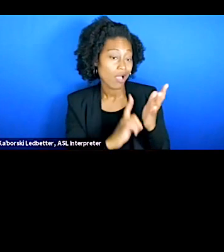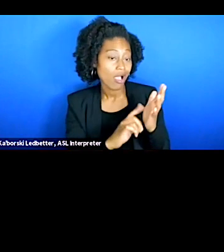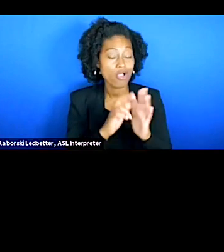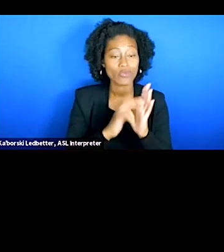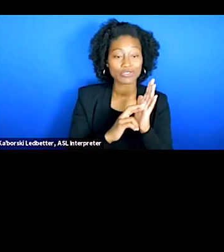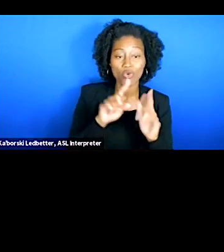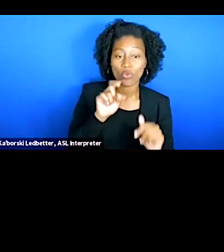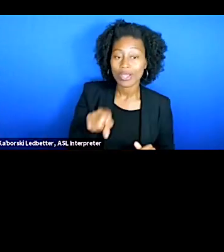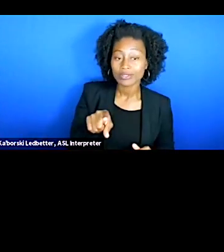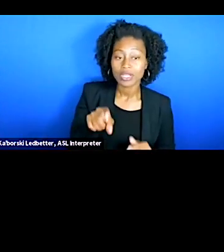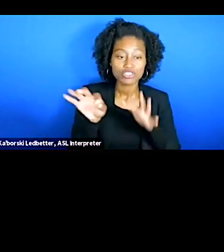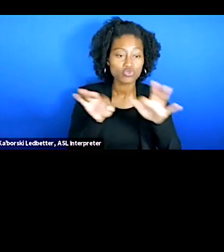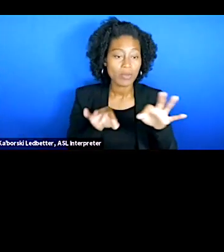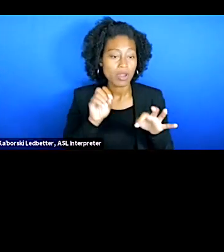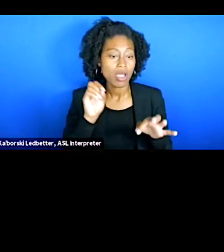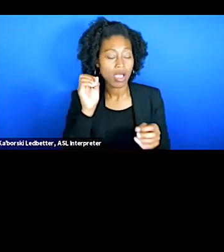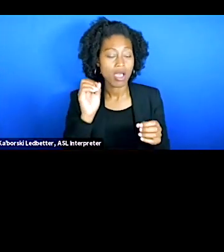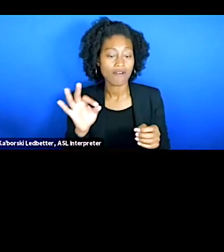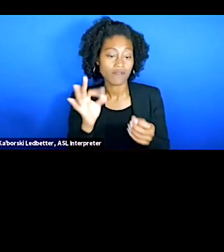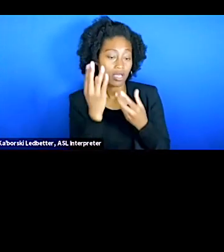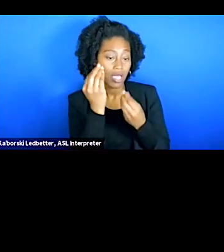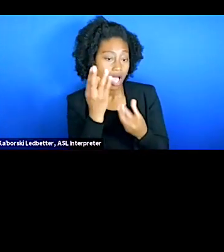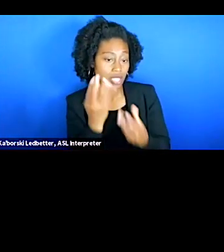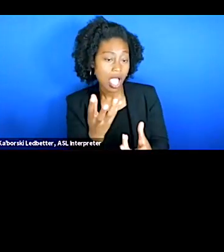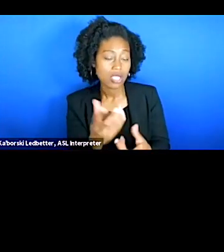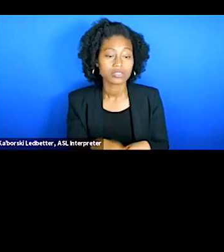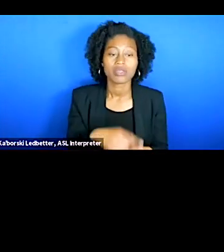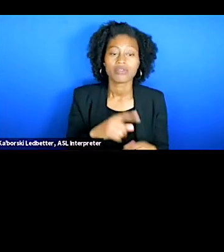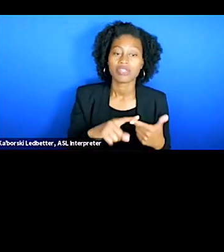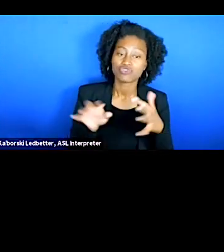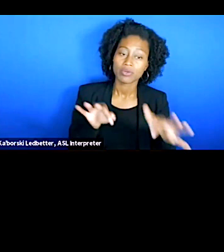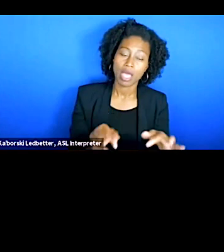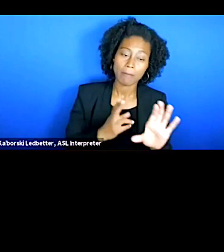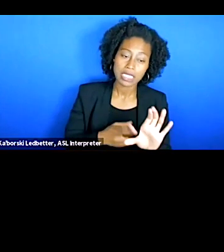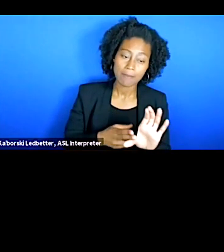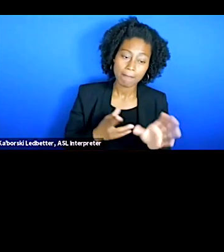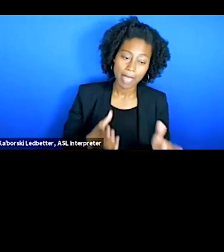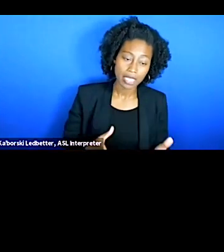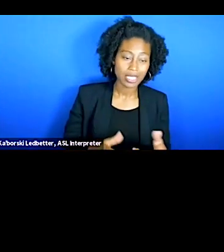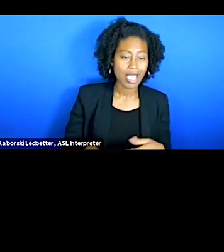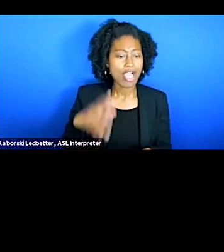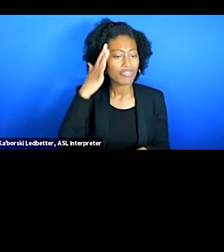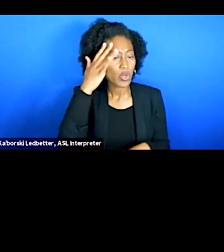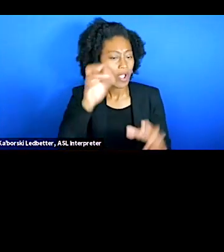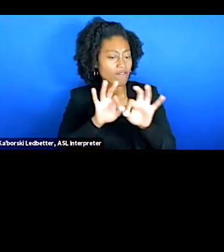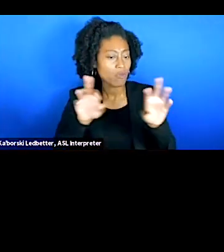question, description of context, description of participants, theoretical framework, limitations,